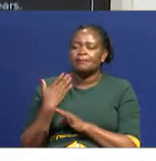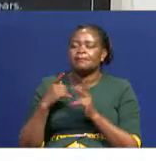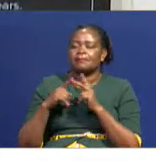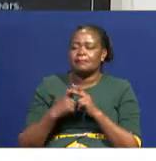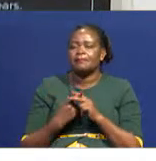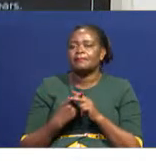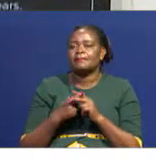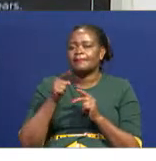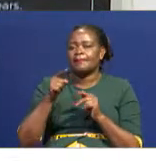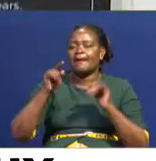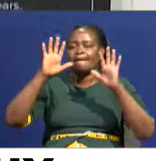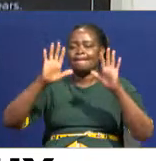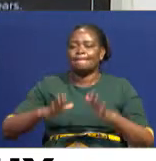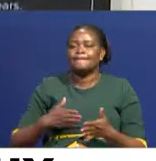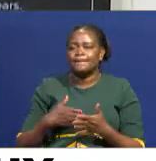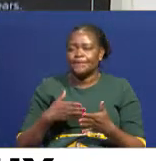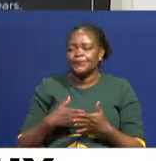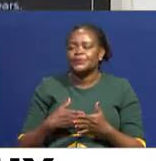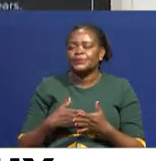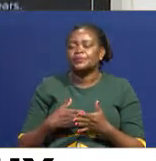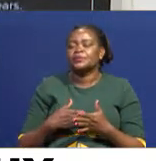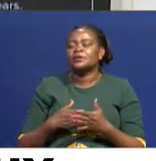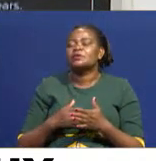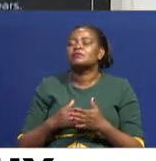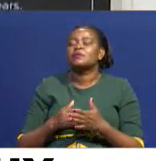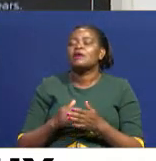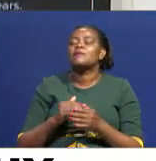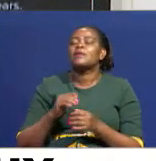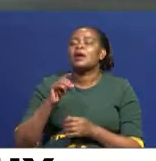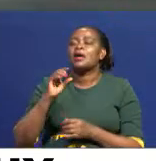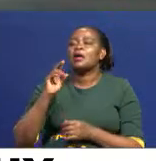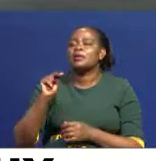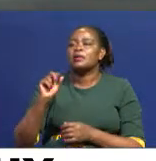commencement of their campaign against Namibia on Saturday.